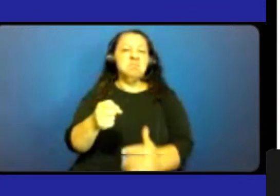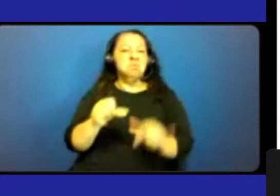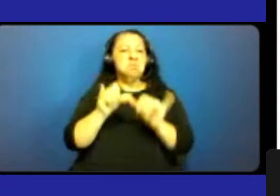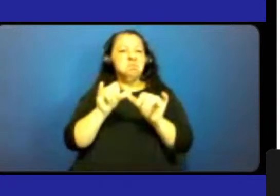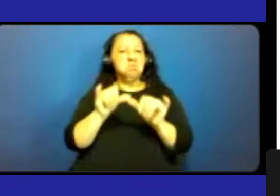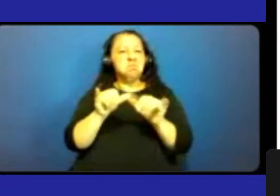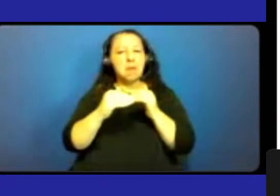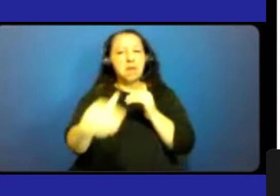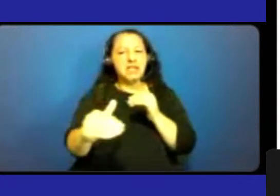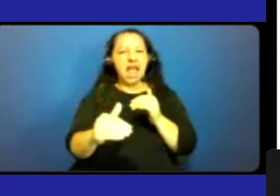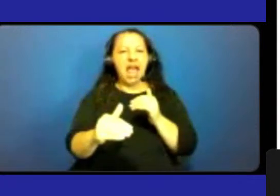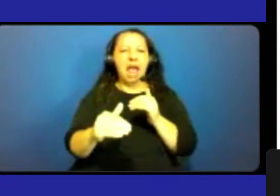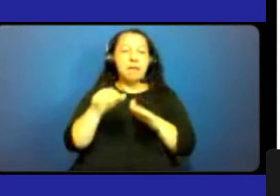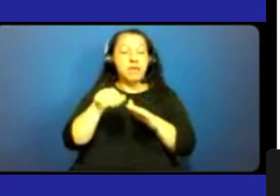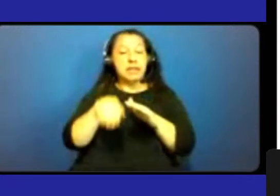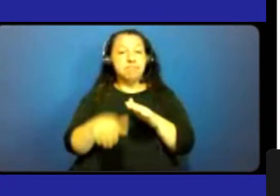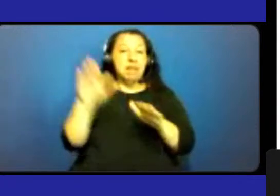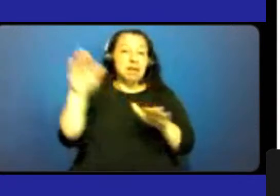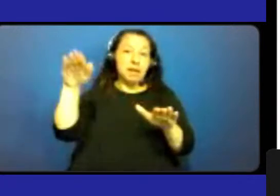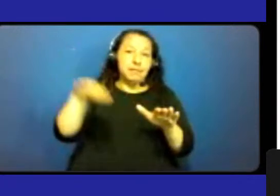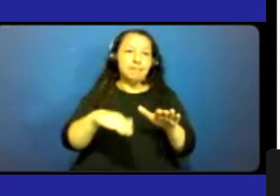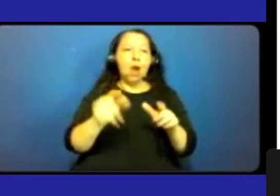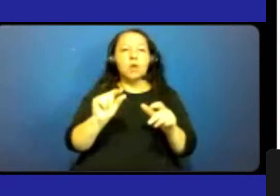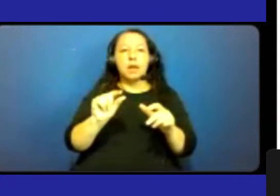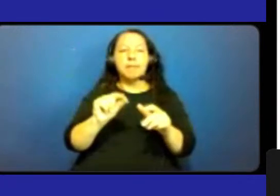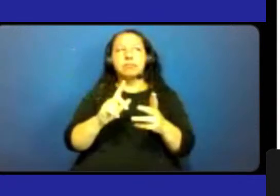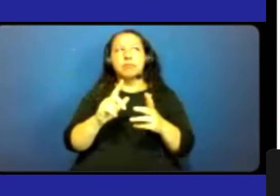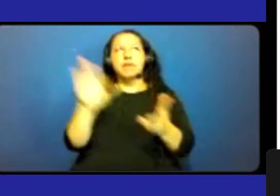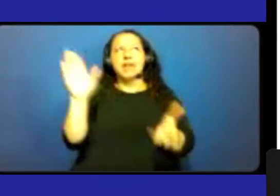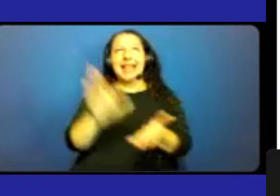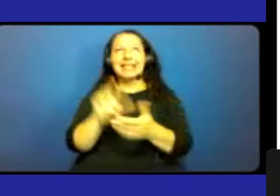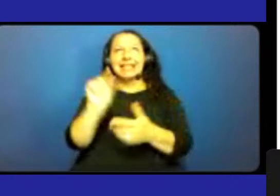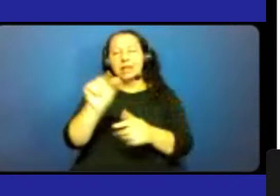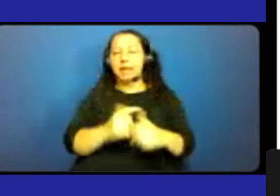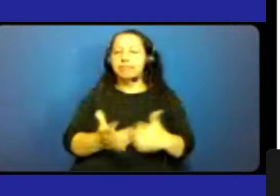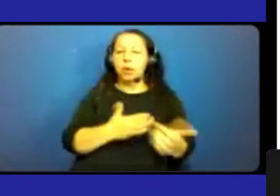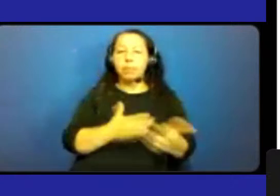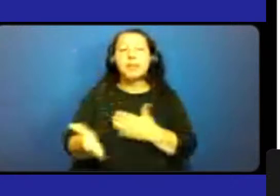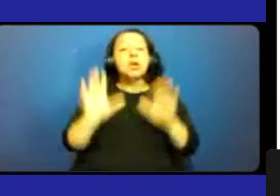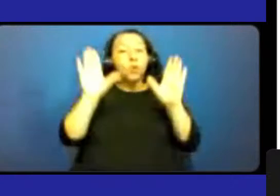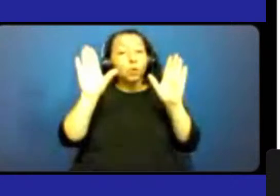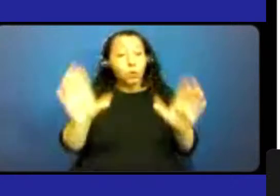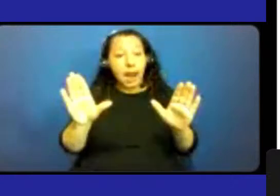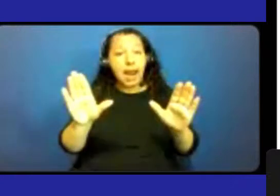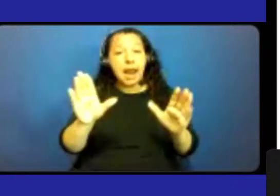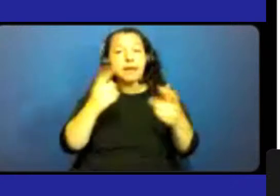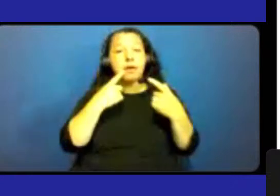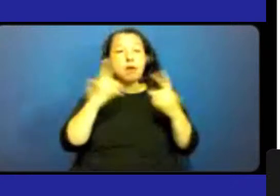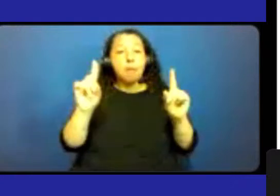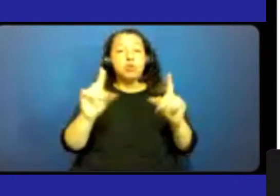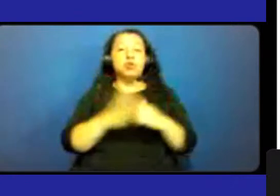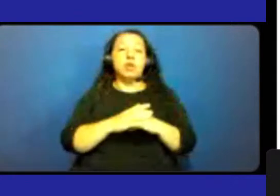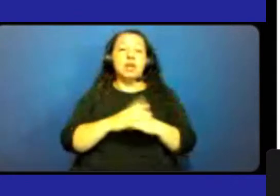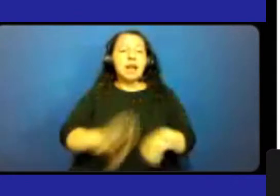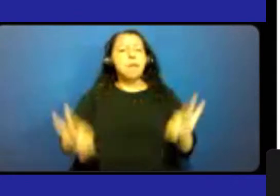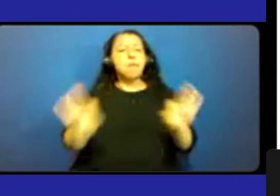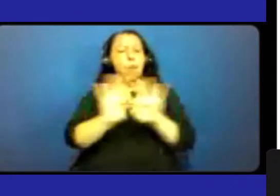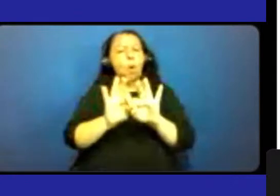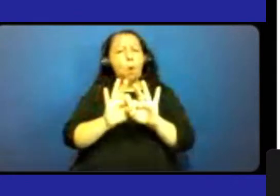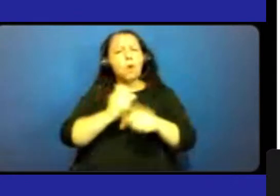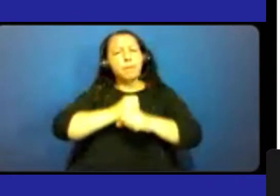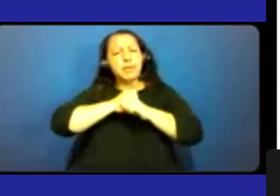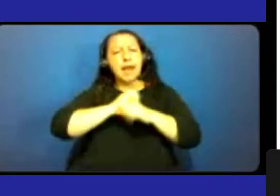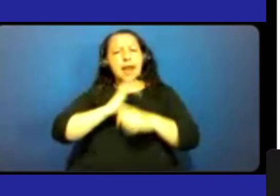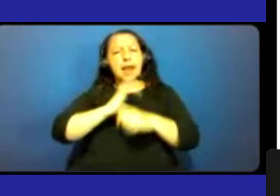a great accomplishment given the importance of protecting our seniors and vulnerable